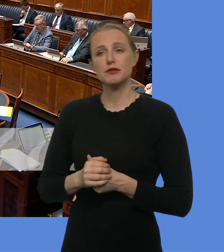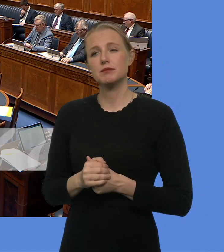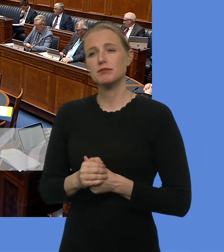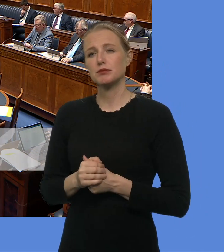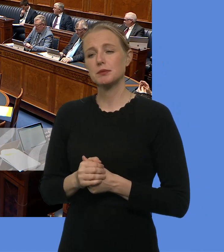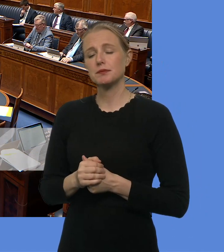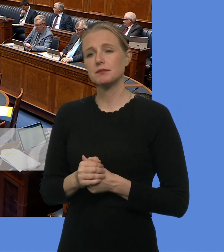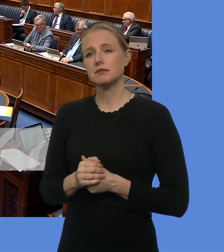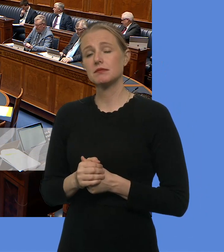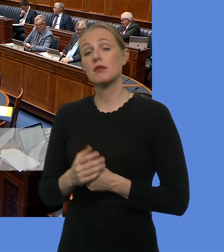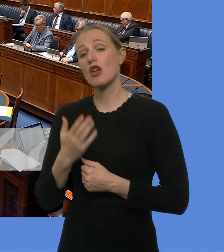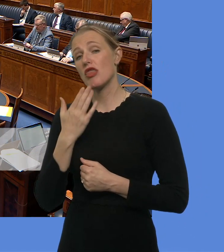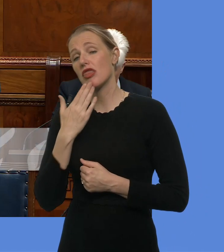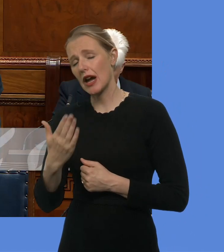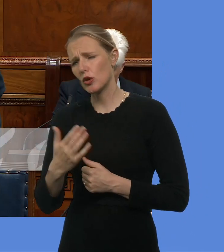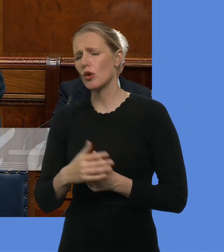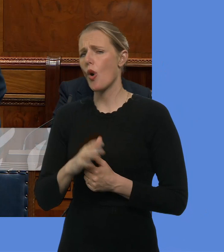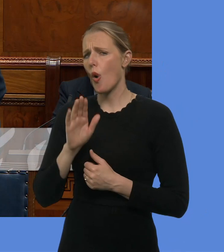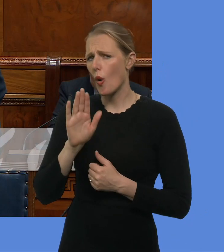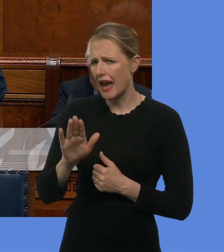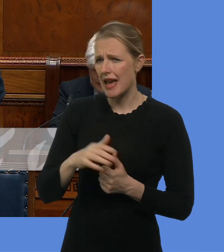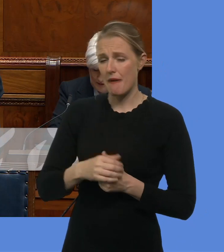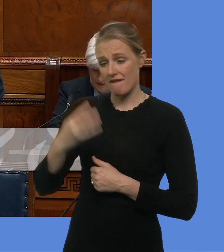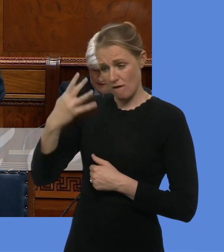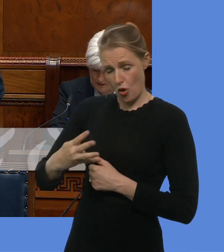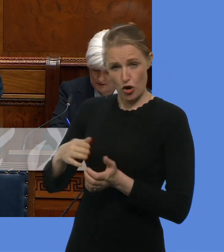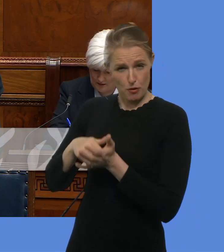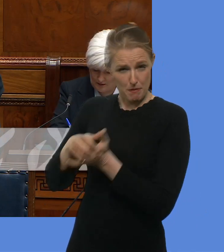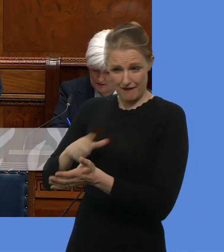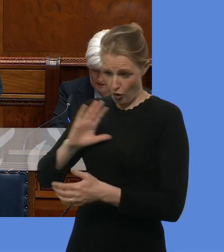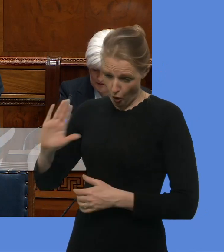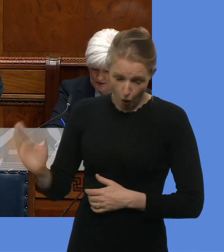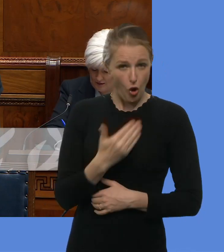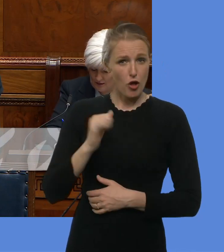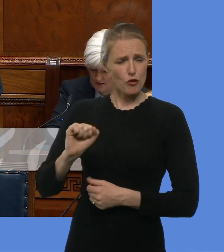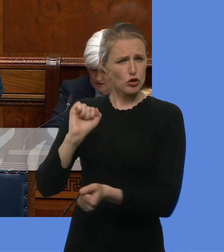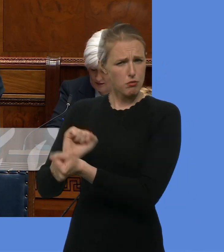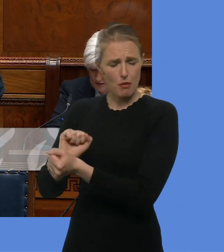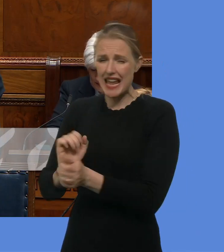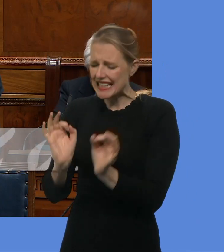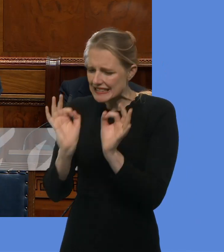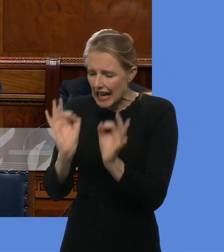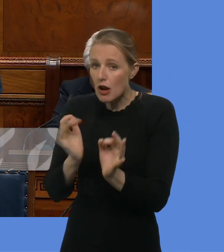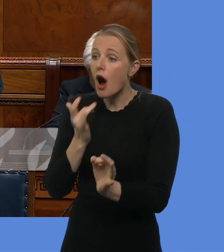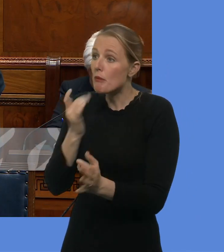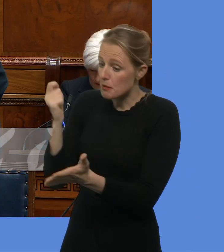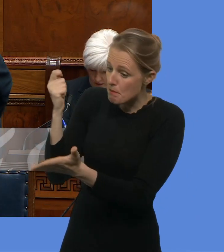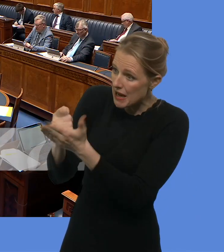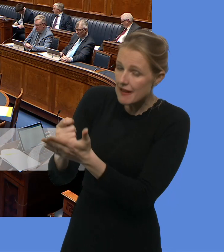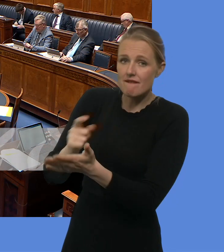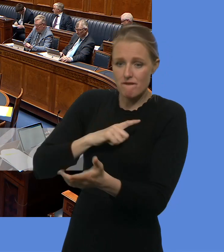you, Minister, for that answer. But given that's for £400 million for all of your department, could you highlight how much specifically is going to